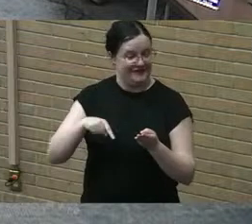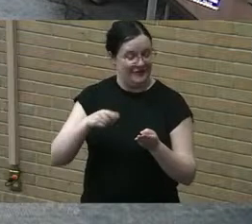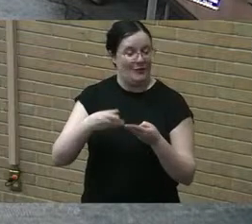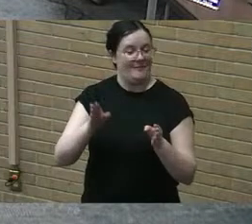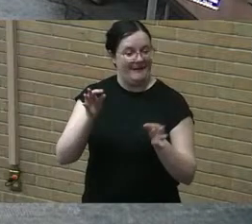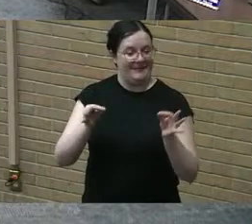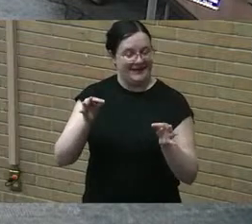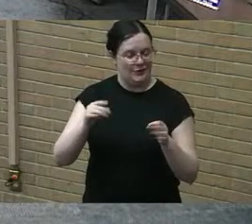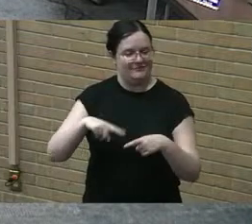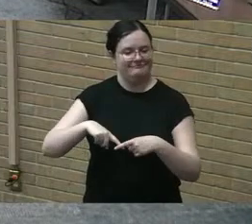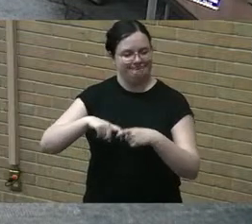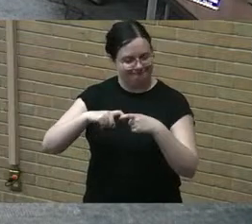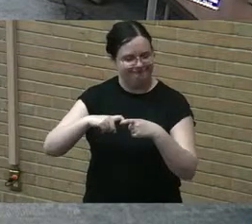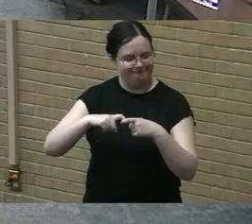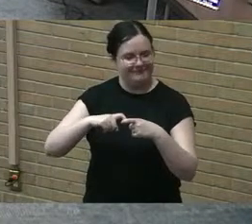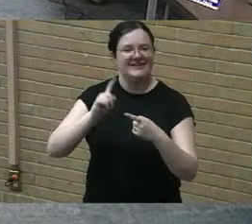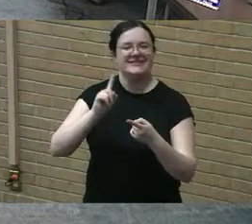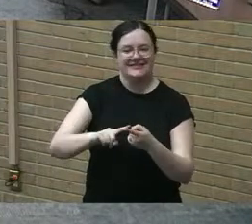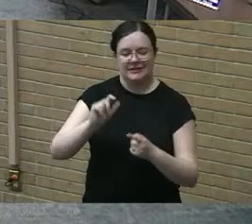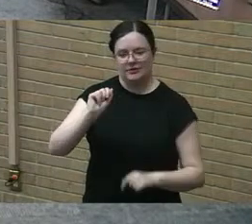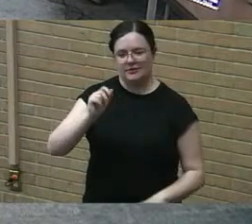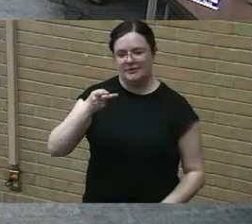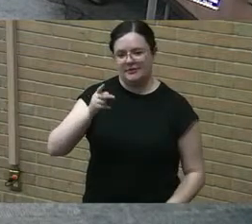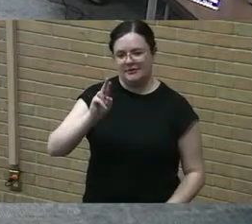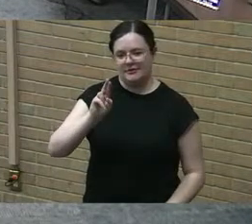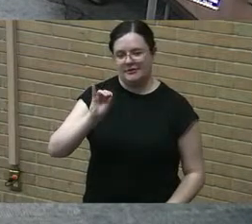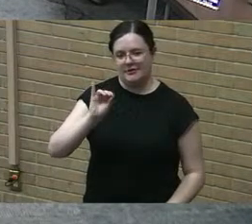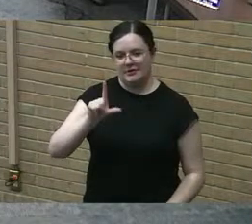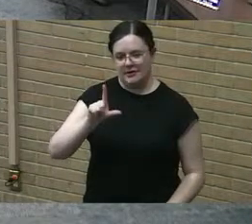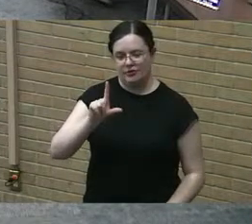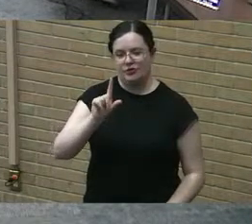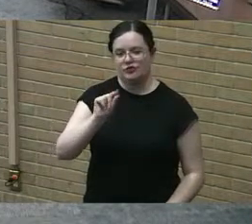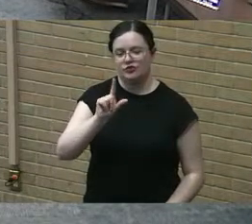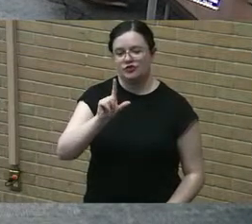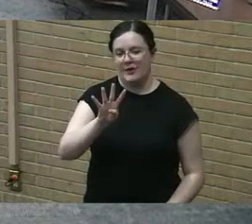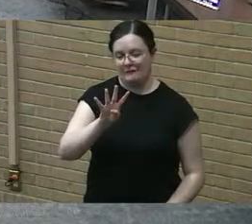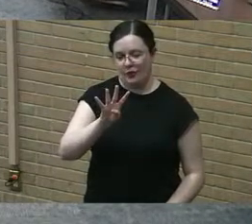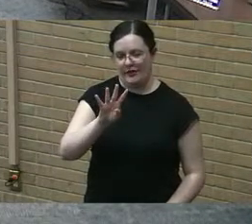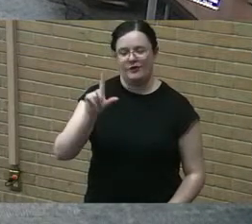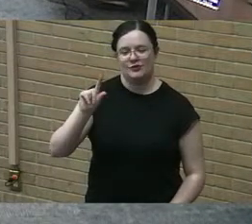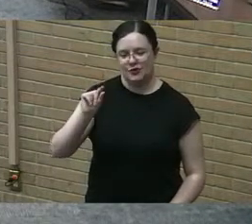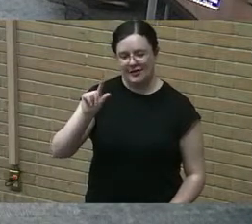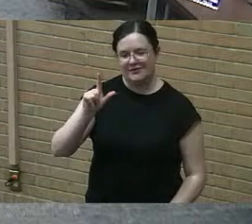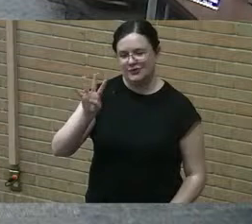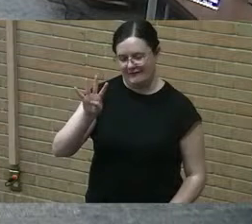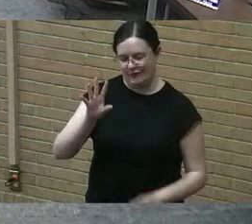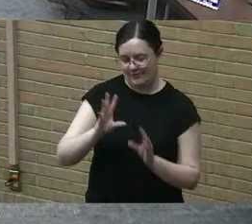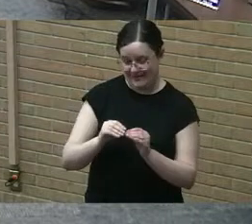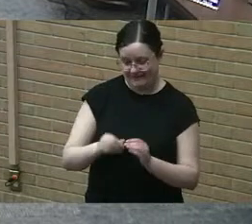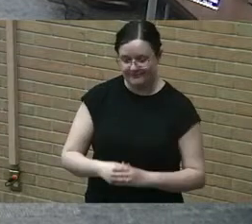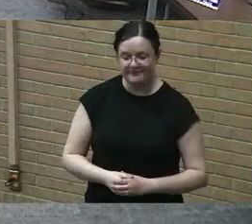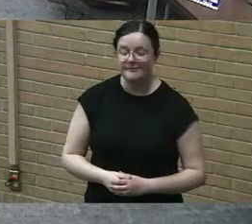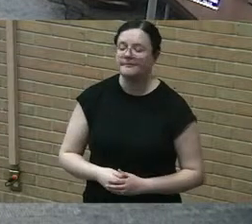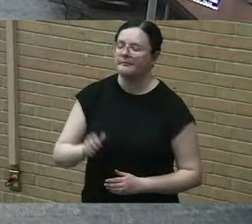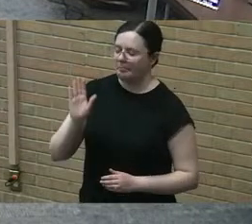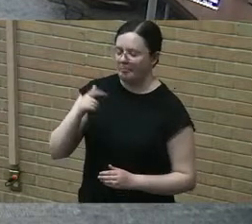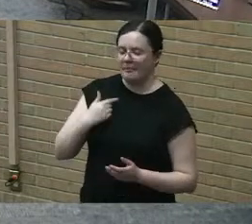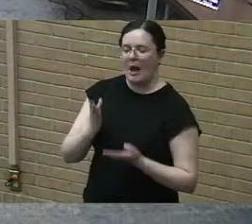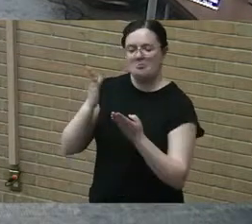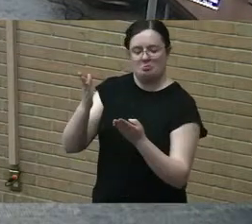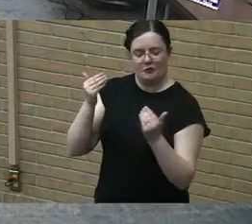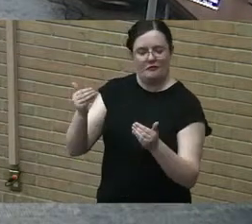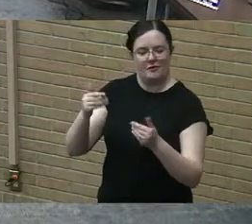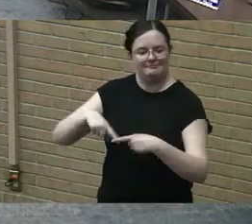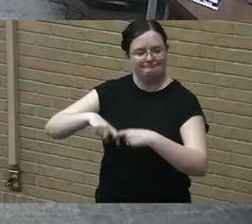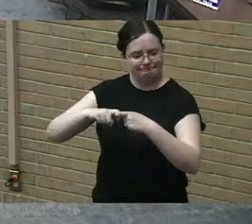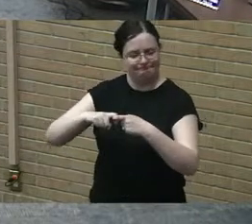hearing until the April 24th, 2024 meeting of the Brighton Town Board. I move that we table this public hearing